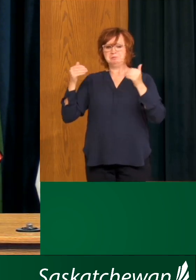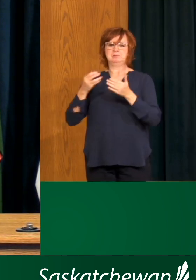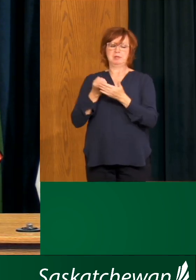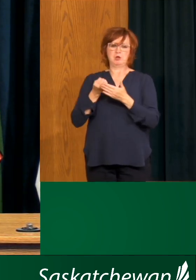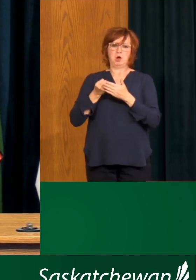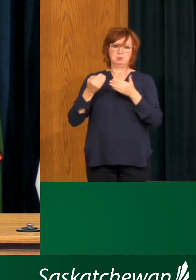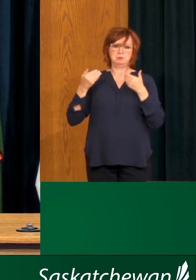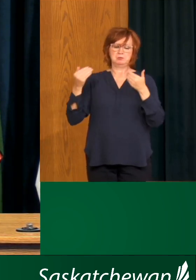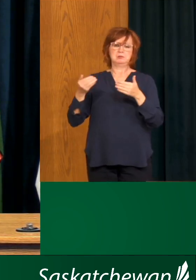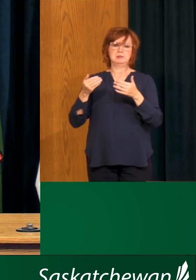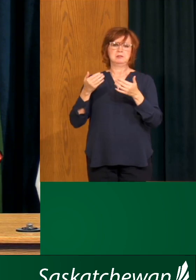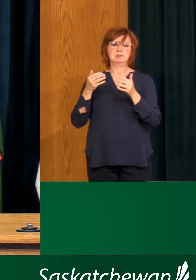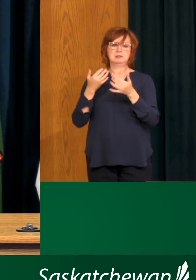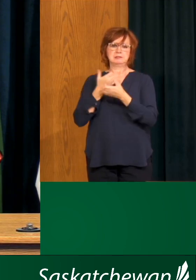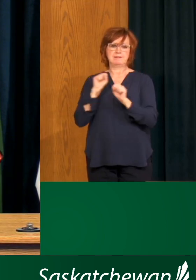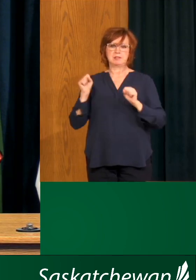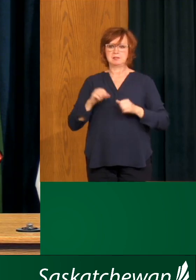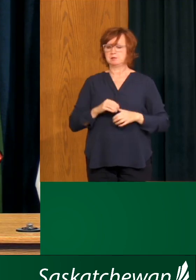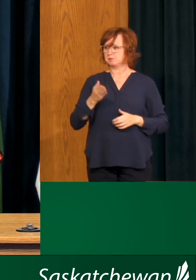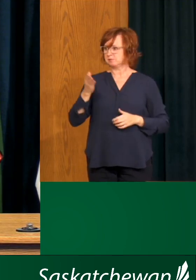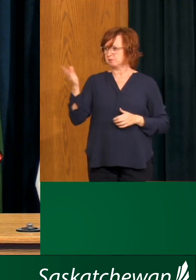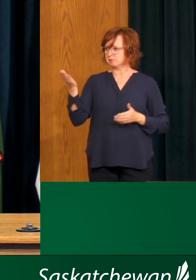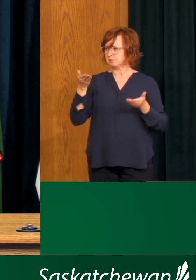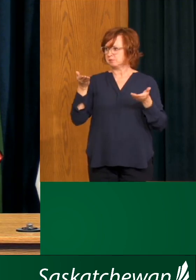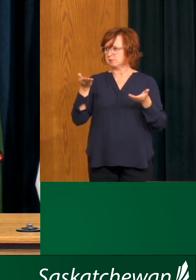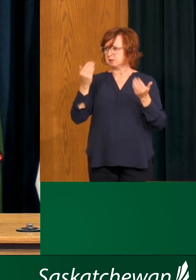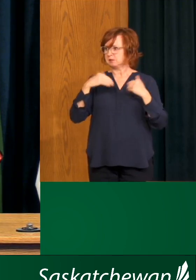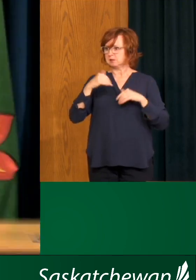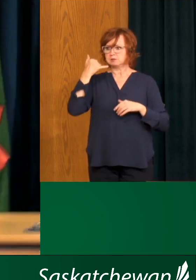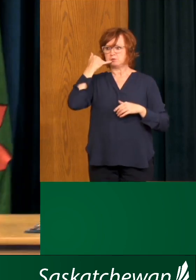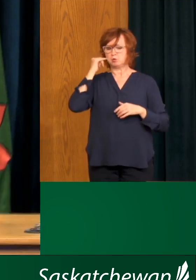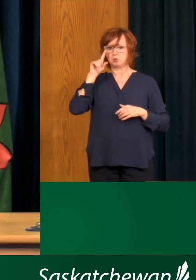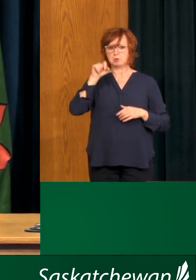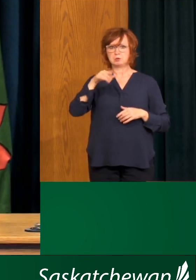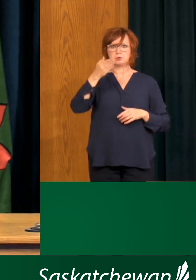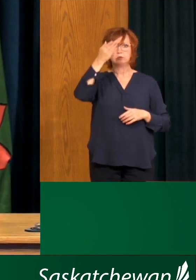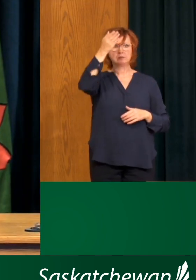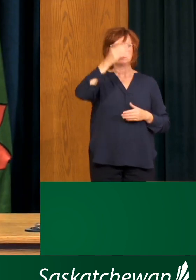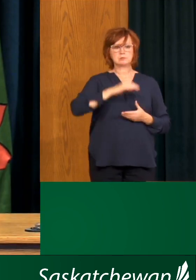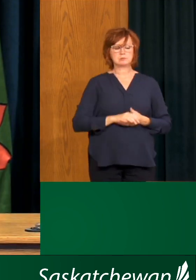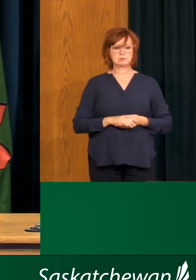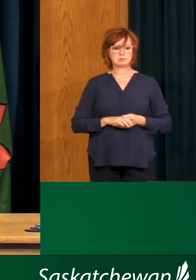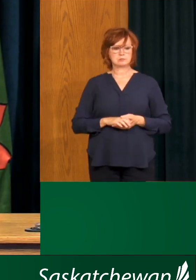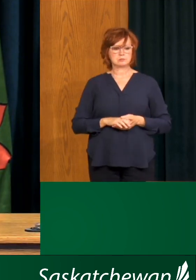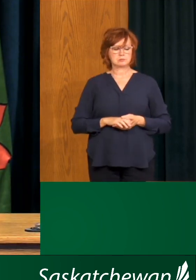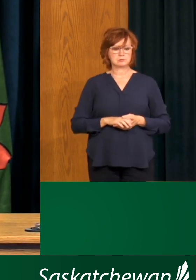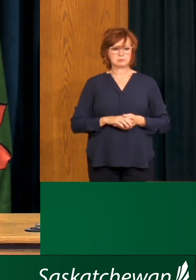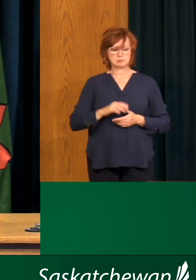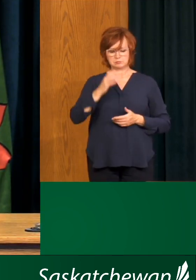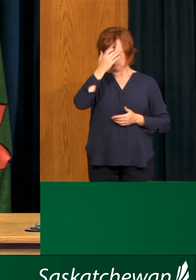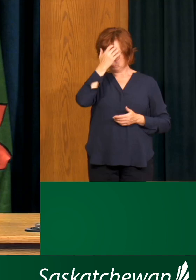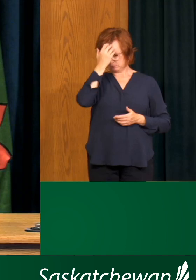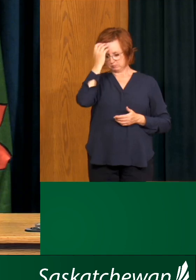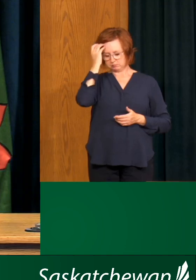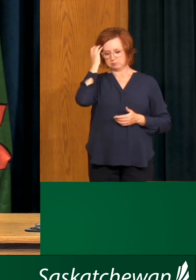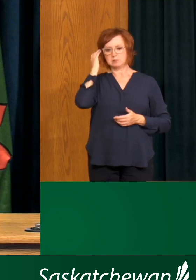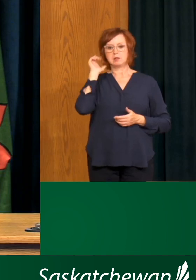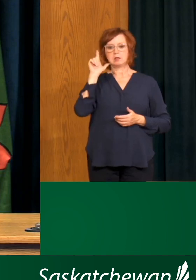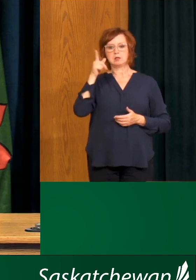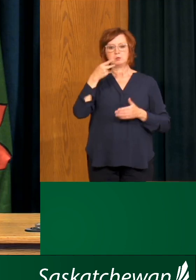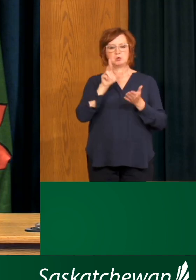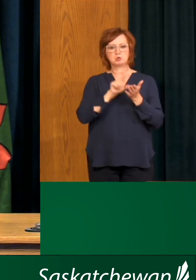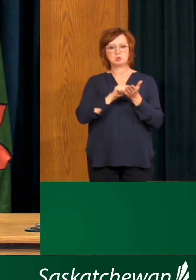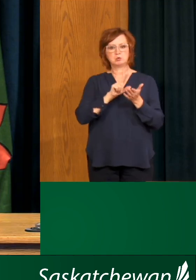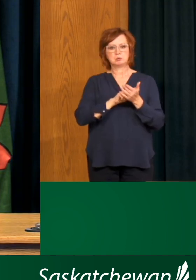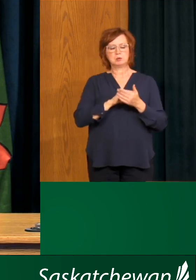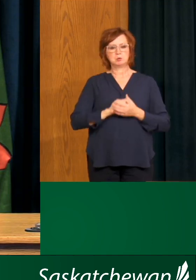certainly do it safely. We'll take our next question on the phone line. We have Ashley Martin with a Leader Post.